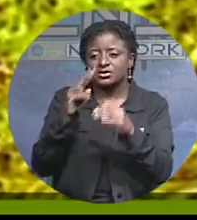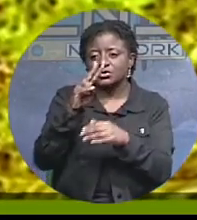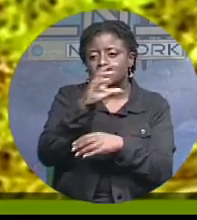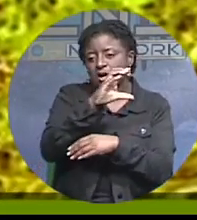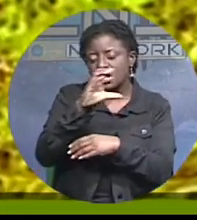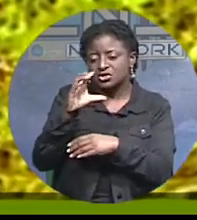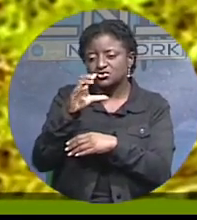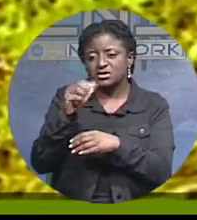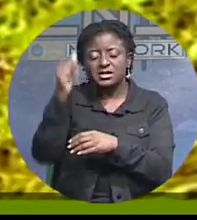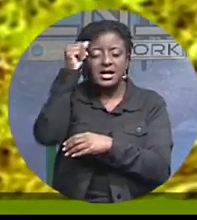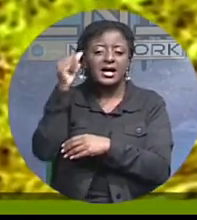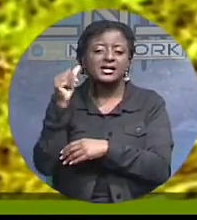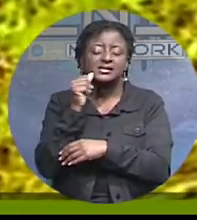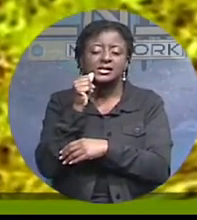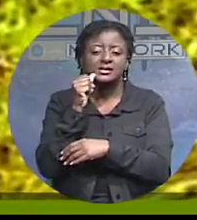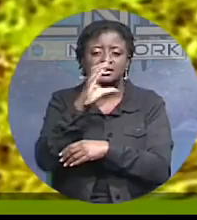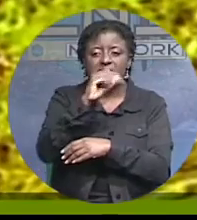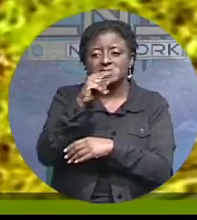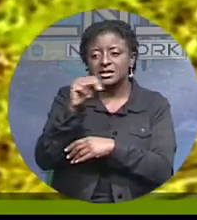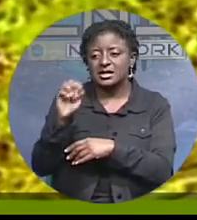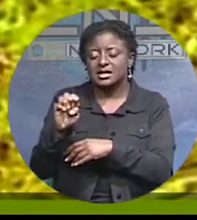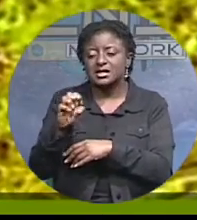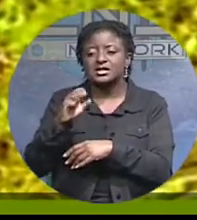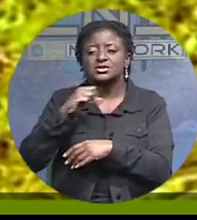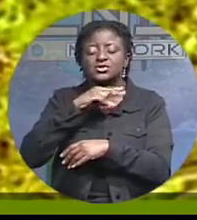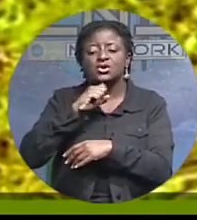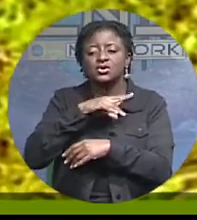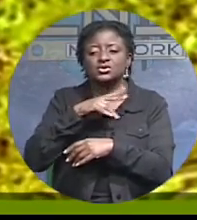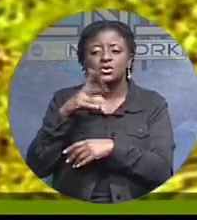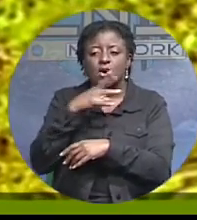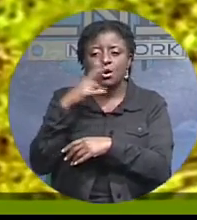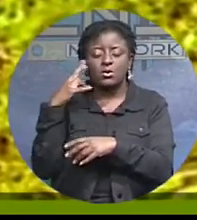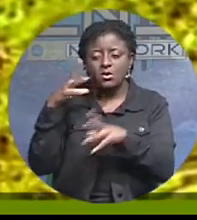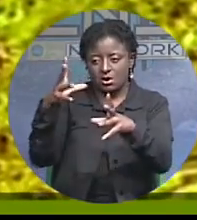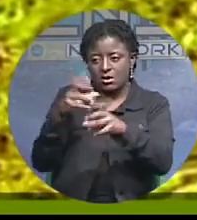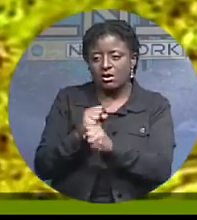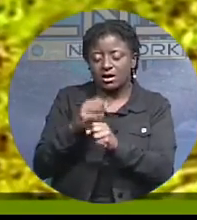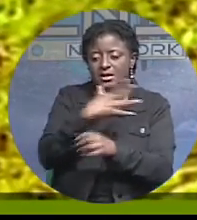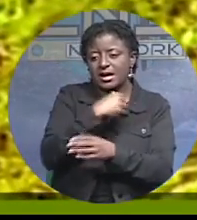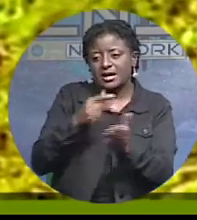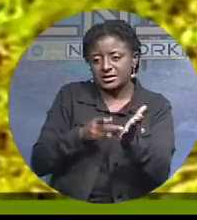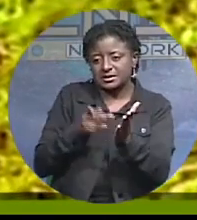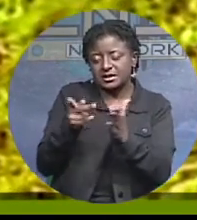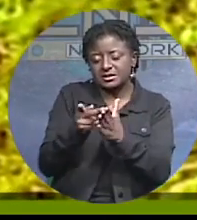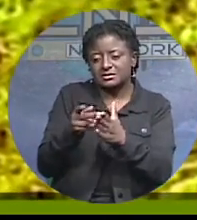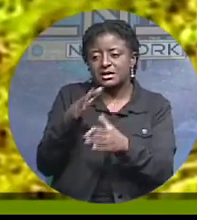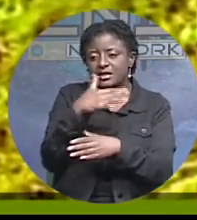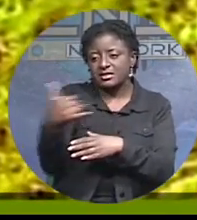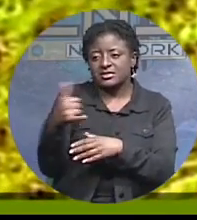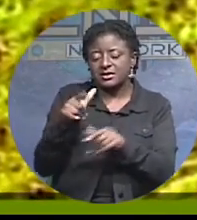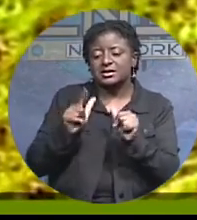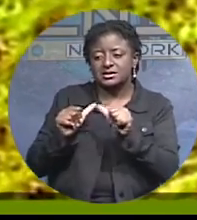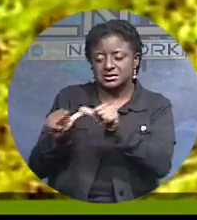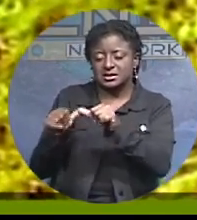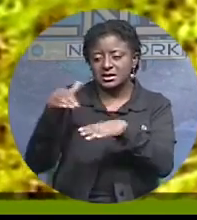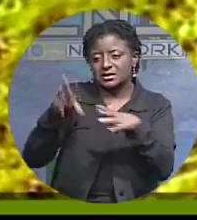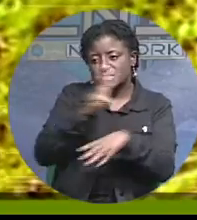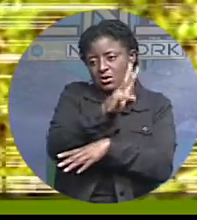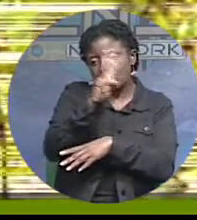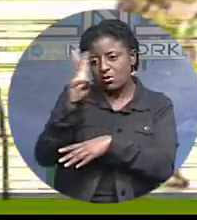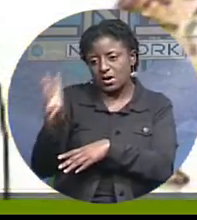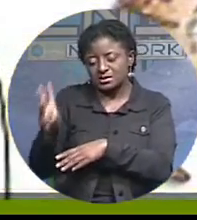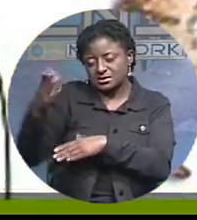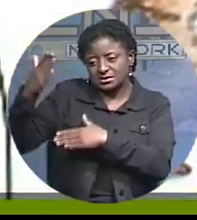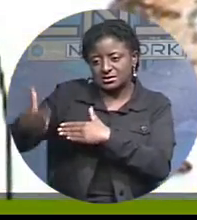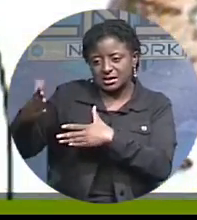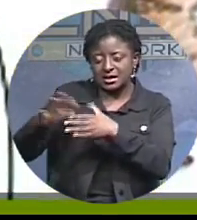cane toads have been caught and killed. Officials confirm that cane toads have been contained to the western section of the island, but pet owners